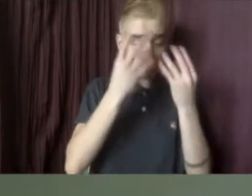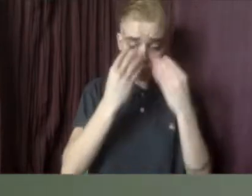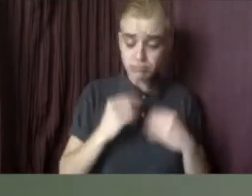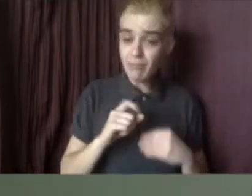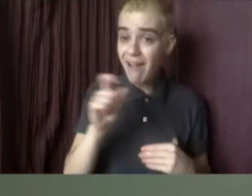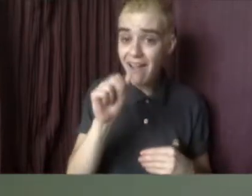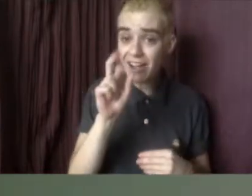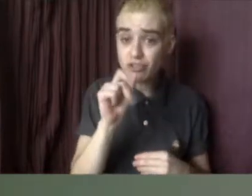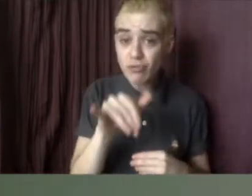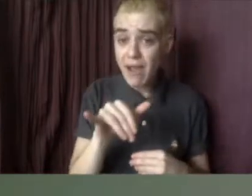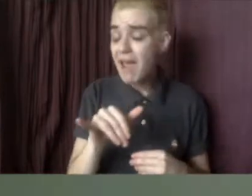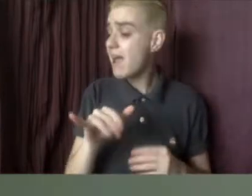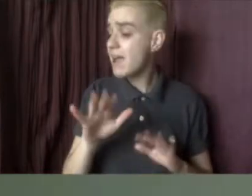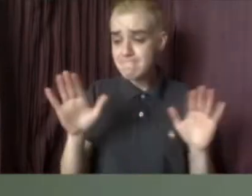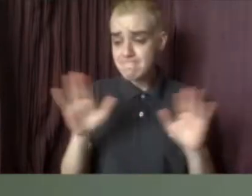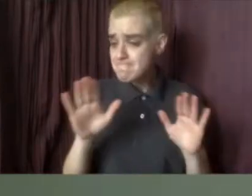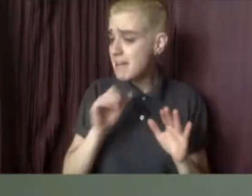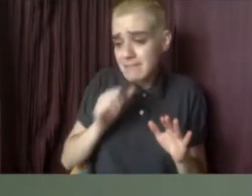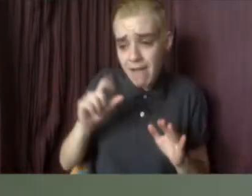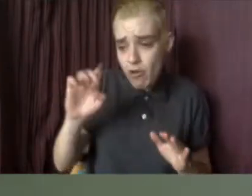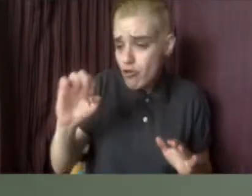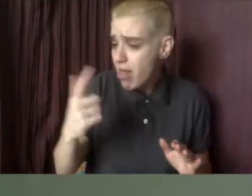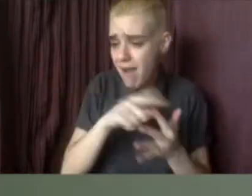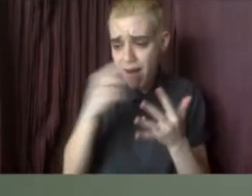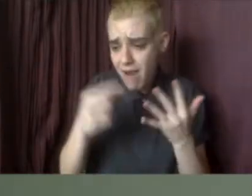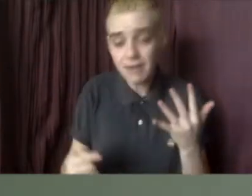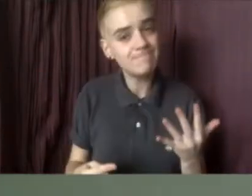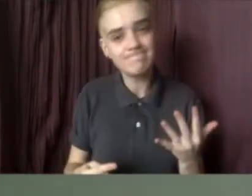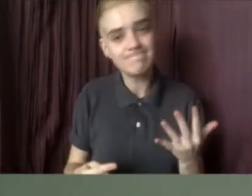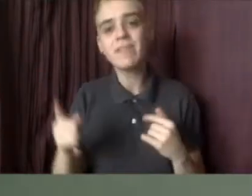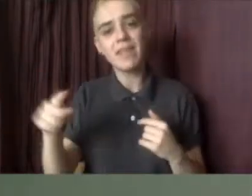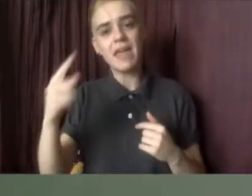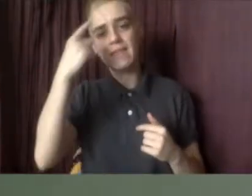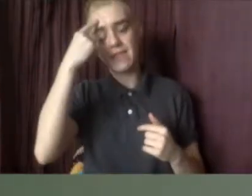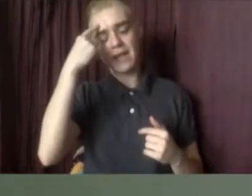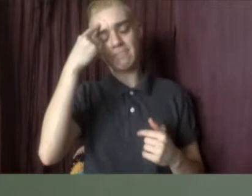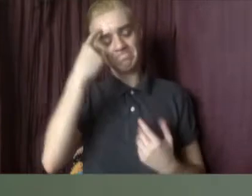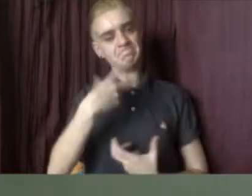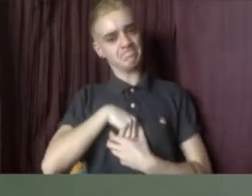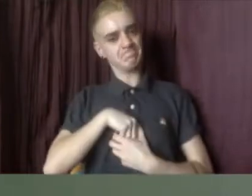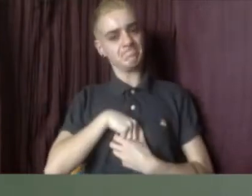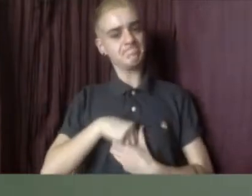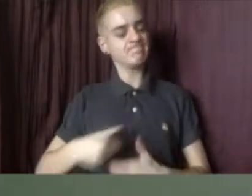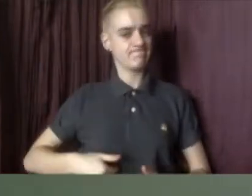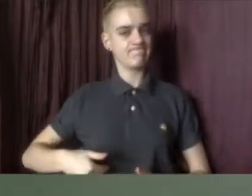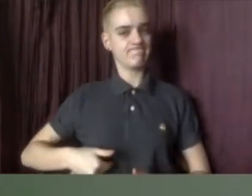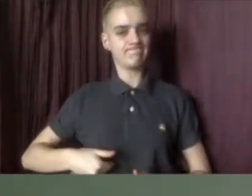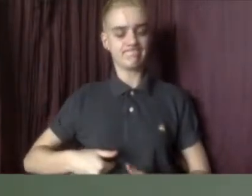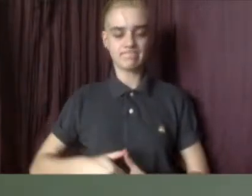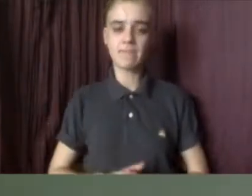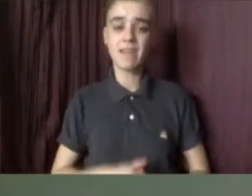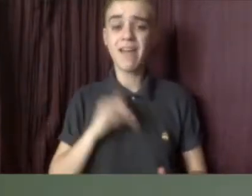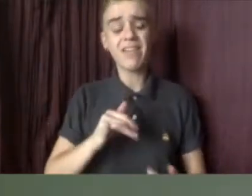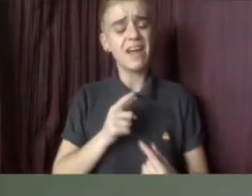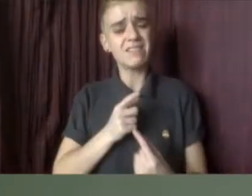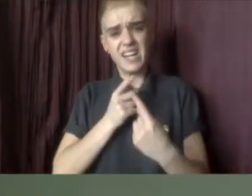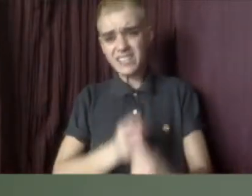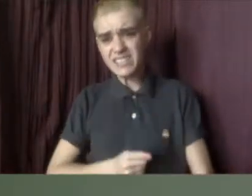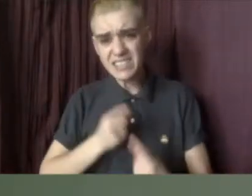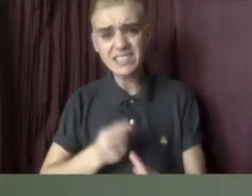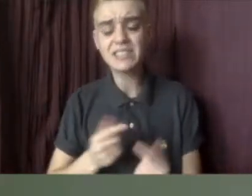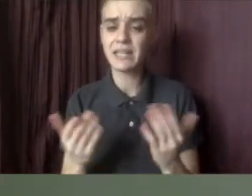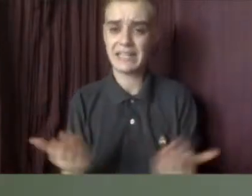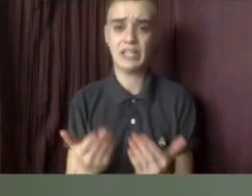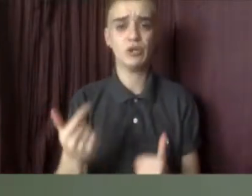about elections that's not true, but that's how they feel. And so consequently, we got 98 pages of